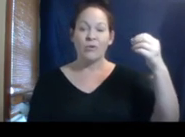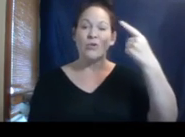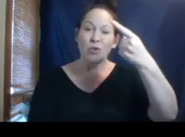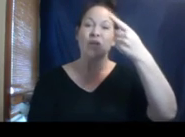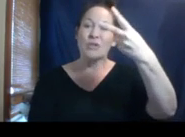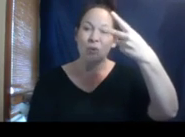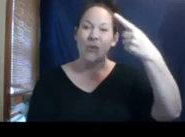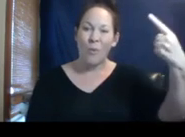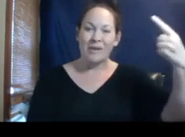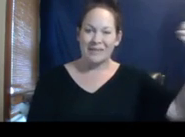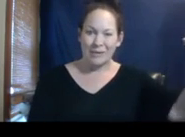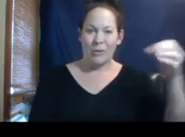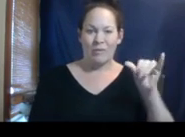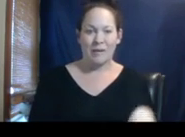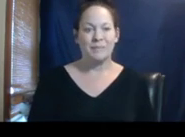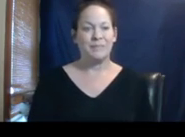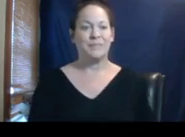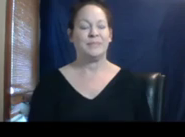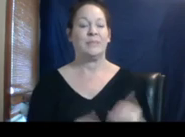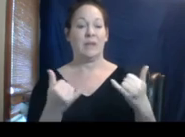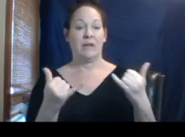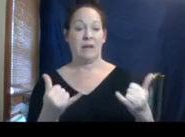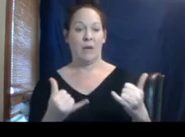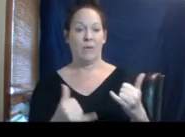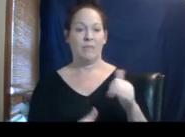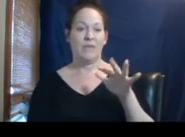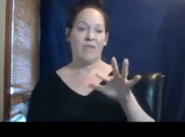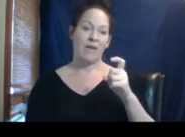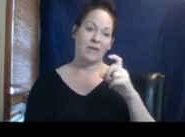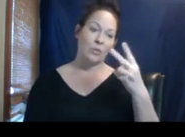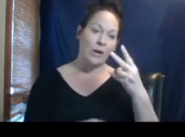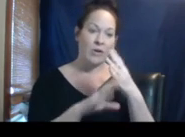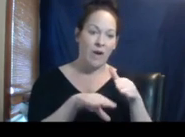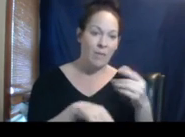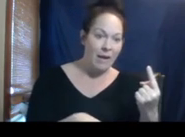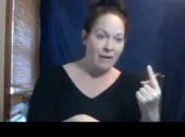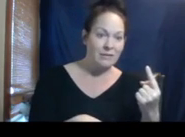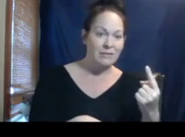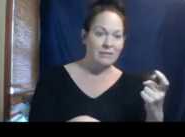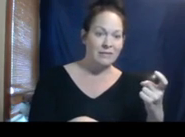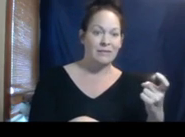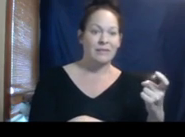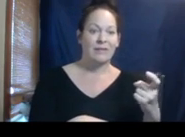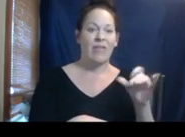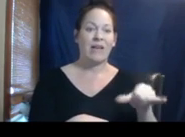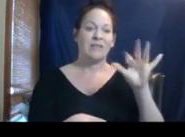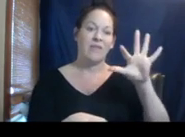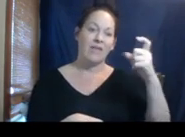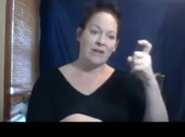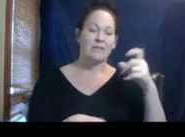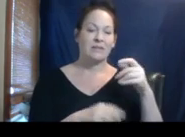And I focus on my leading terms. So 5x squared divided by x is going to give me